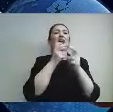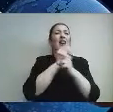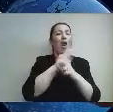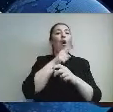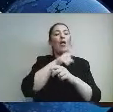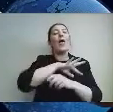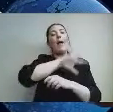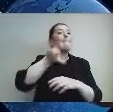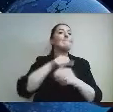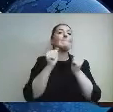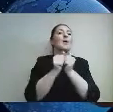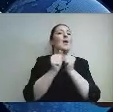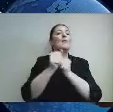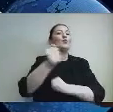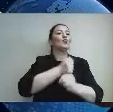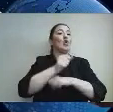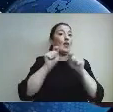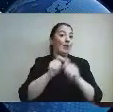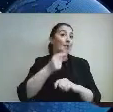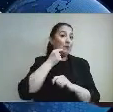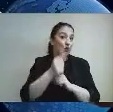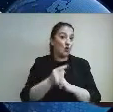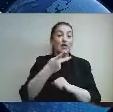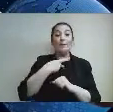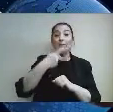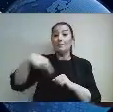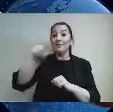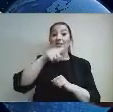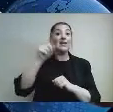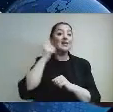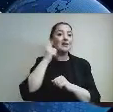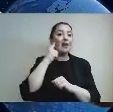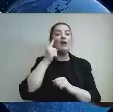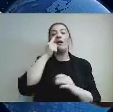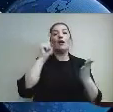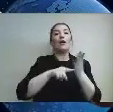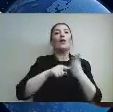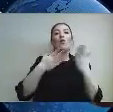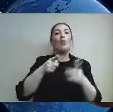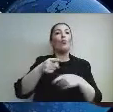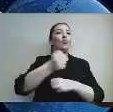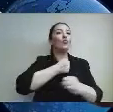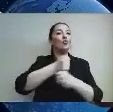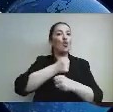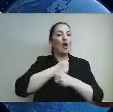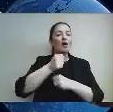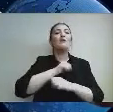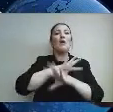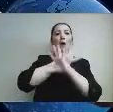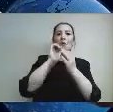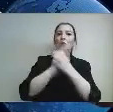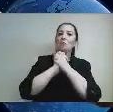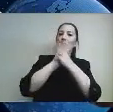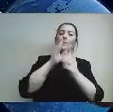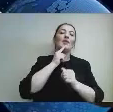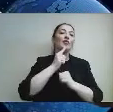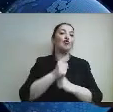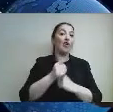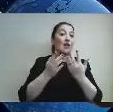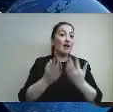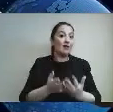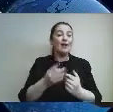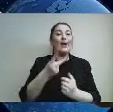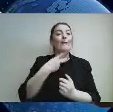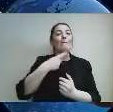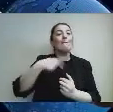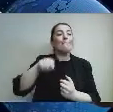think everyone viewing us would appreciate this struggle. Can you kindly give us a little more